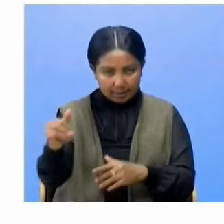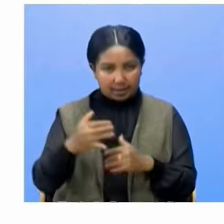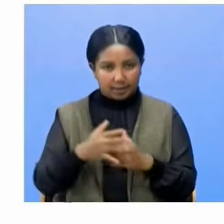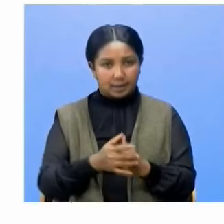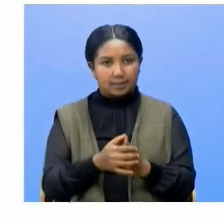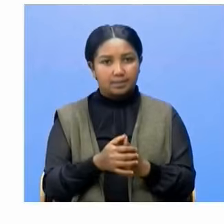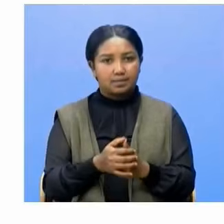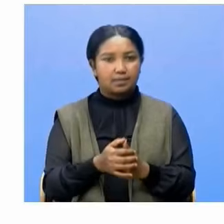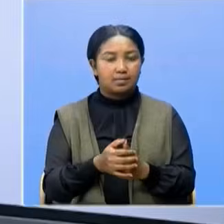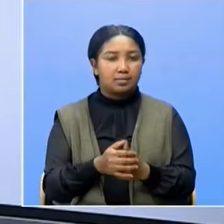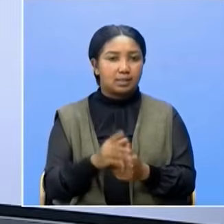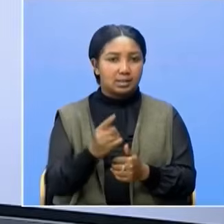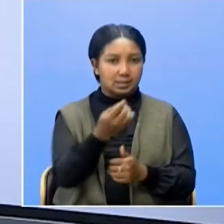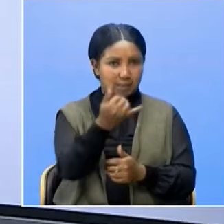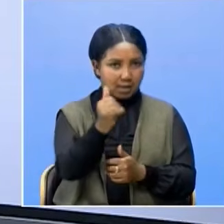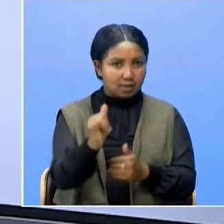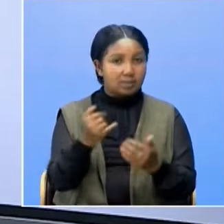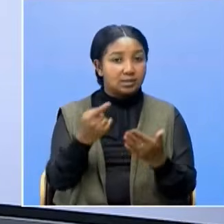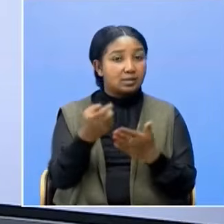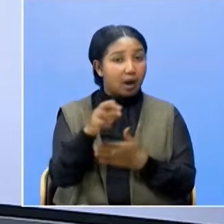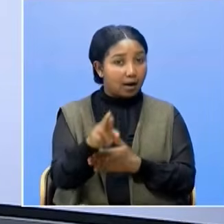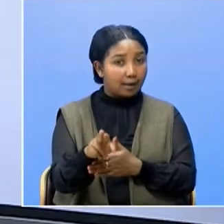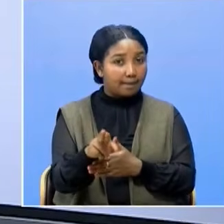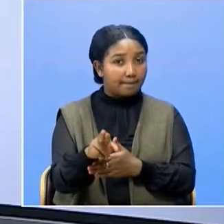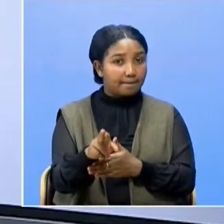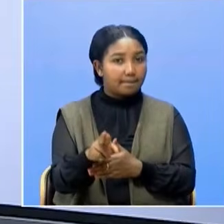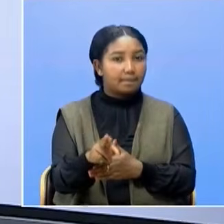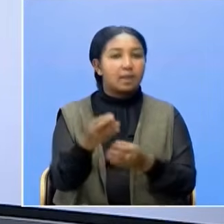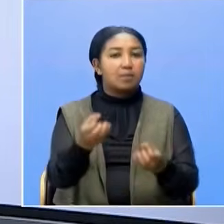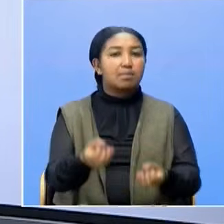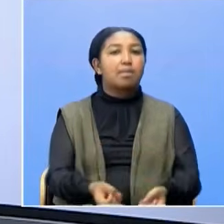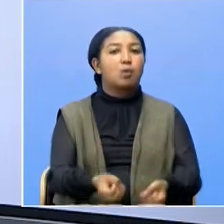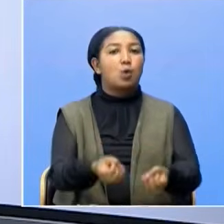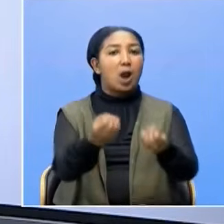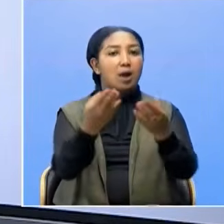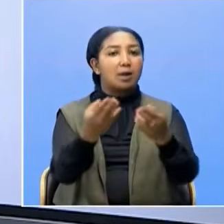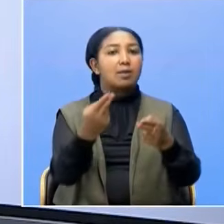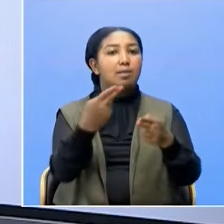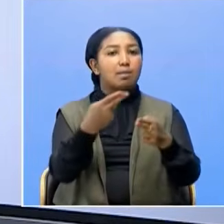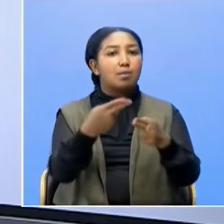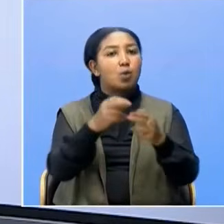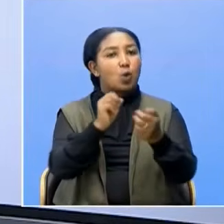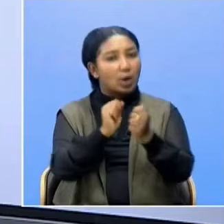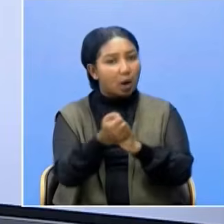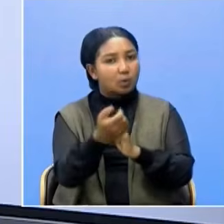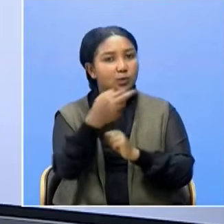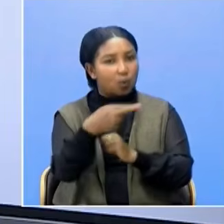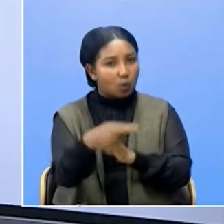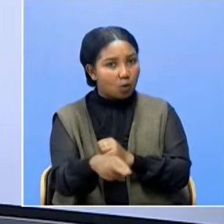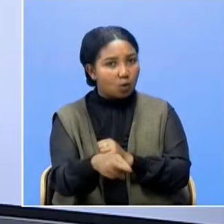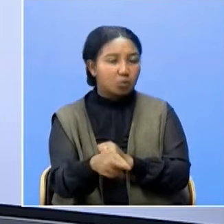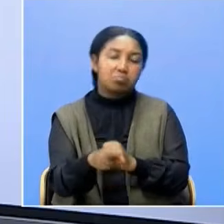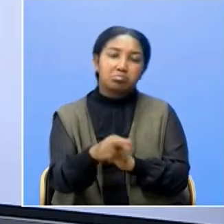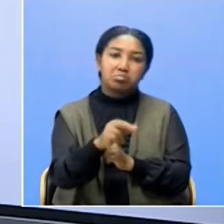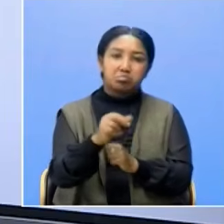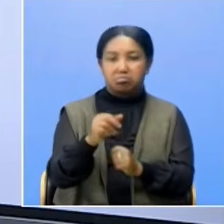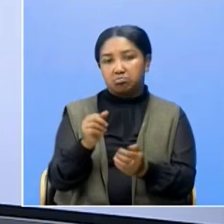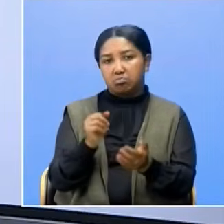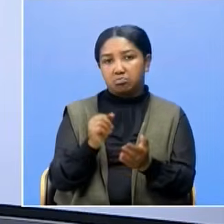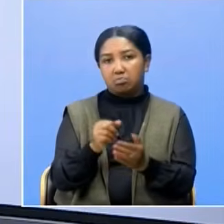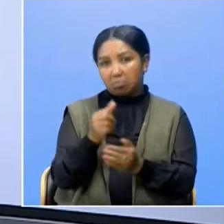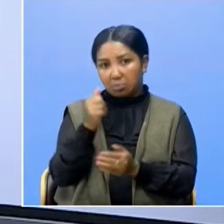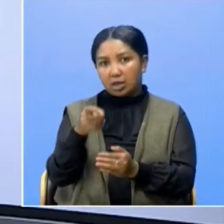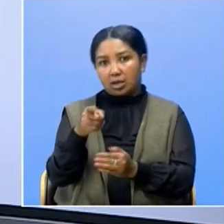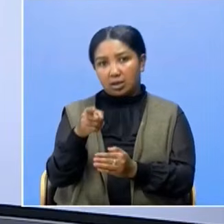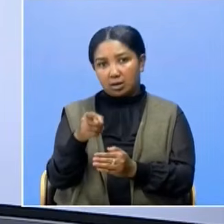All right? These are what? Plural pronouns or Just like this, for example, here it's